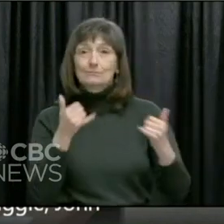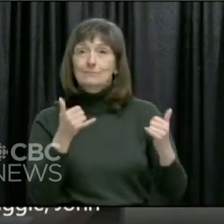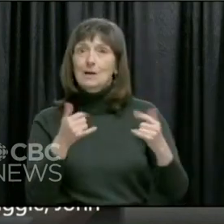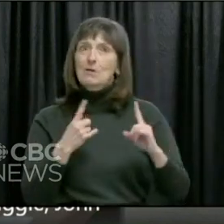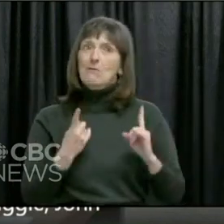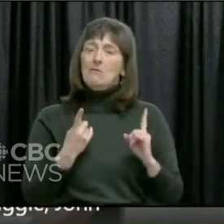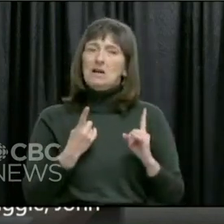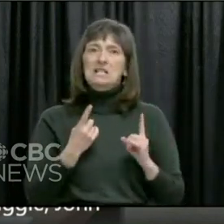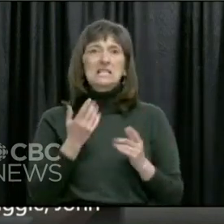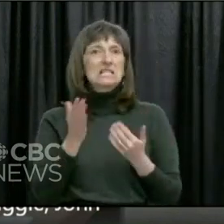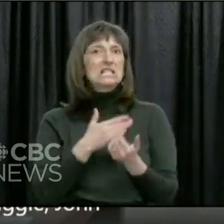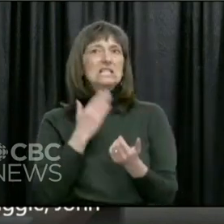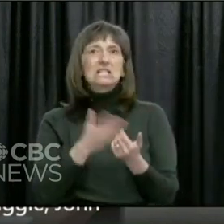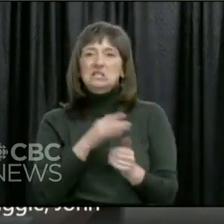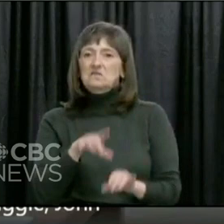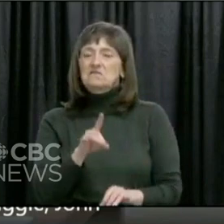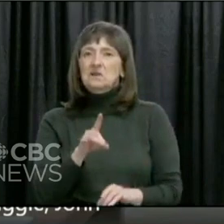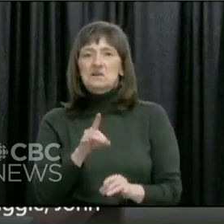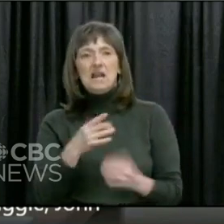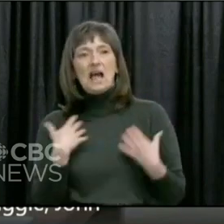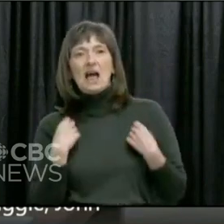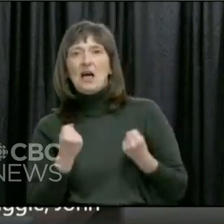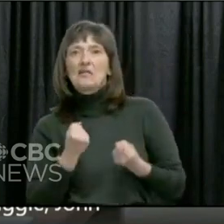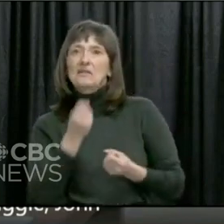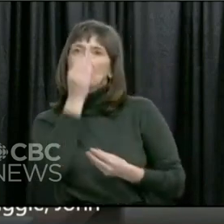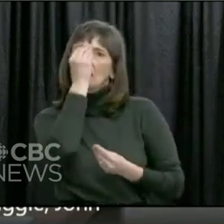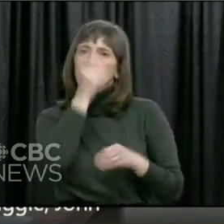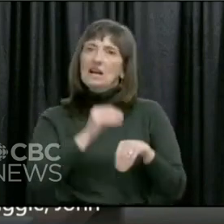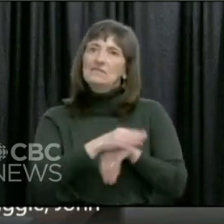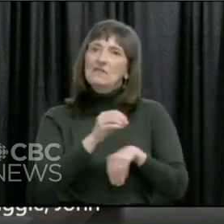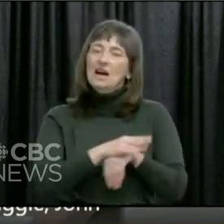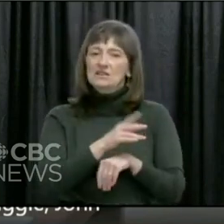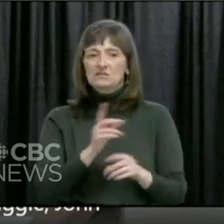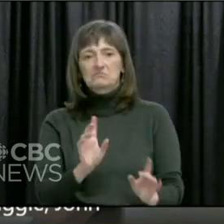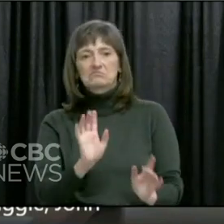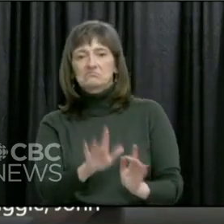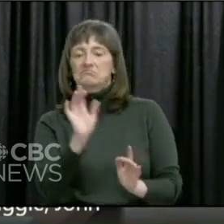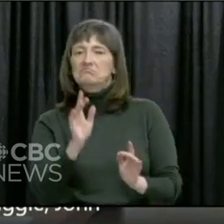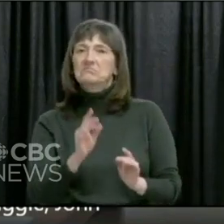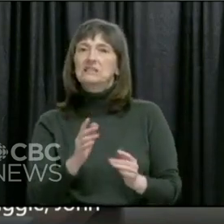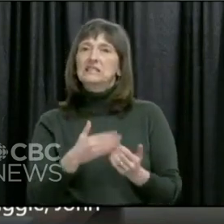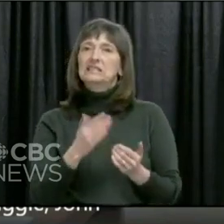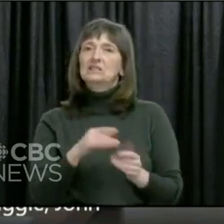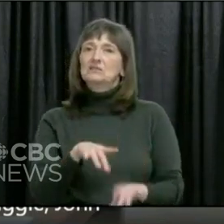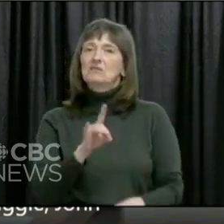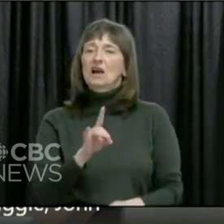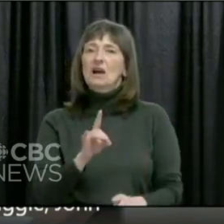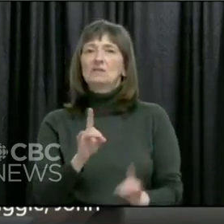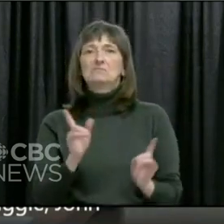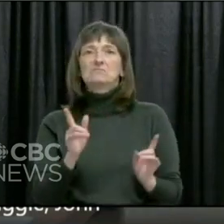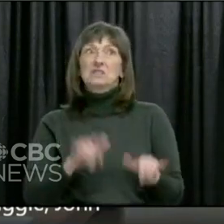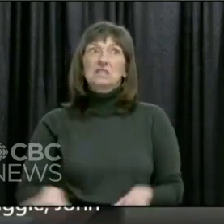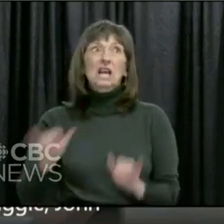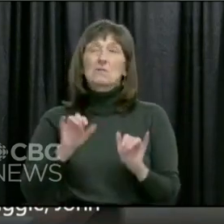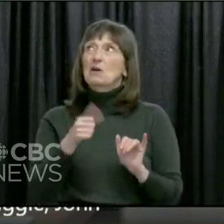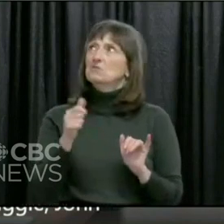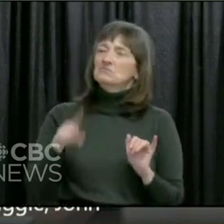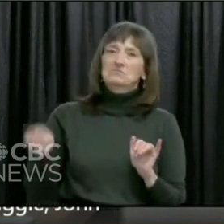tip of your fingers healthcare advice unparalleled anywhere else. It has had obvious